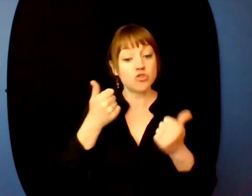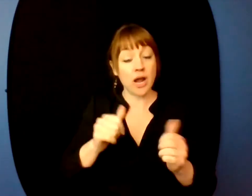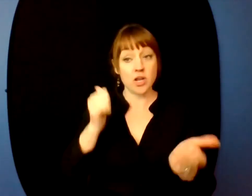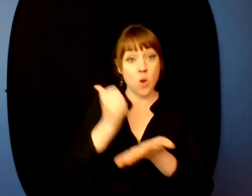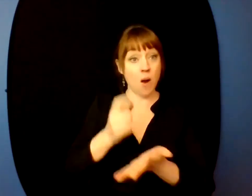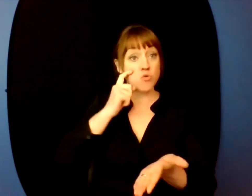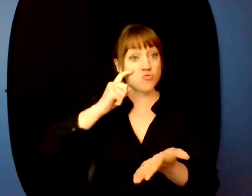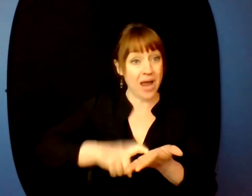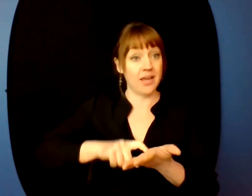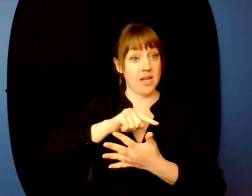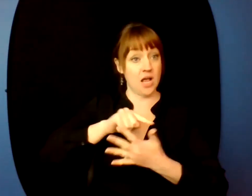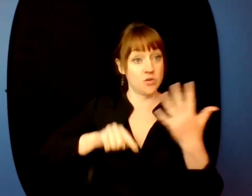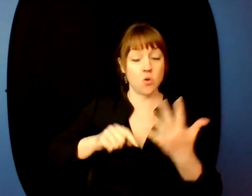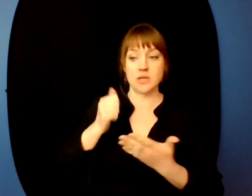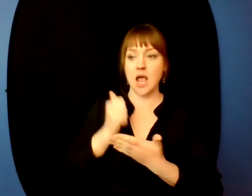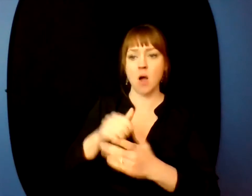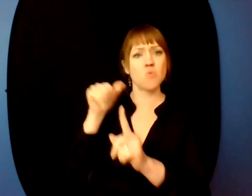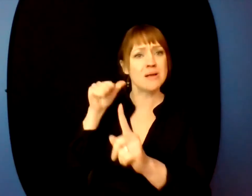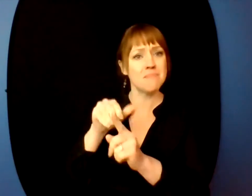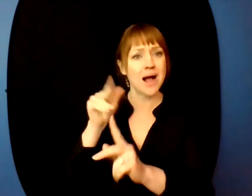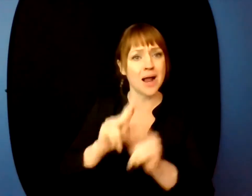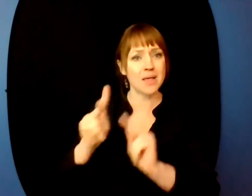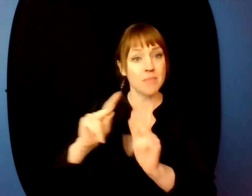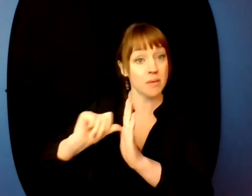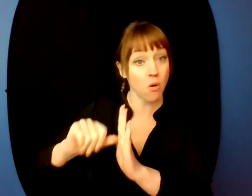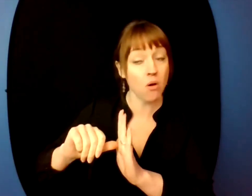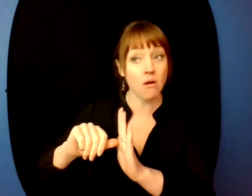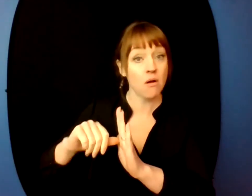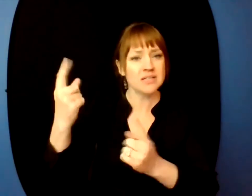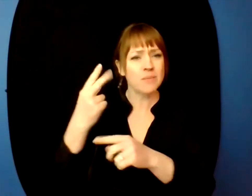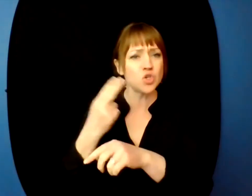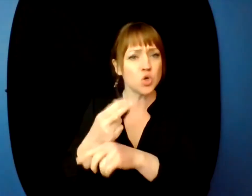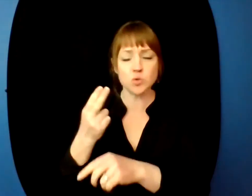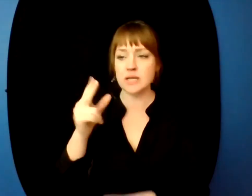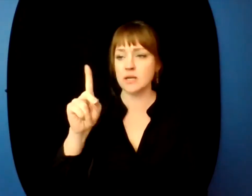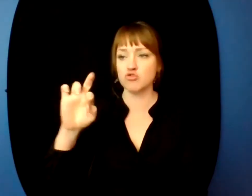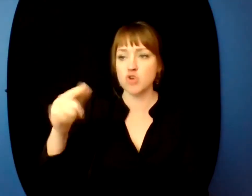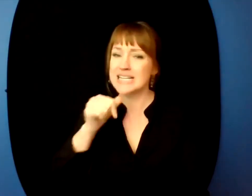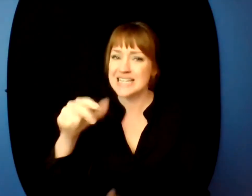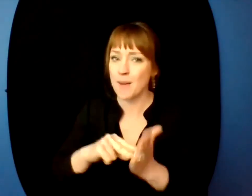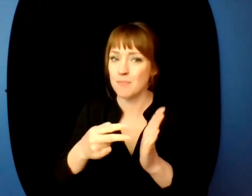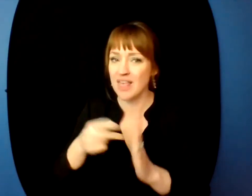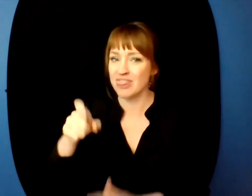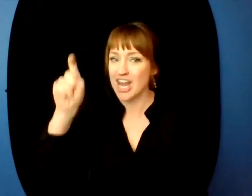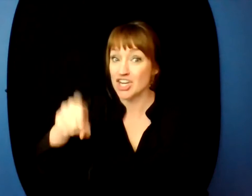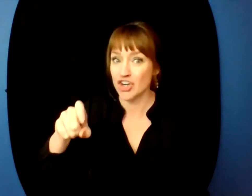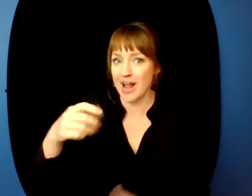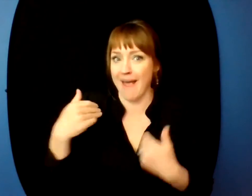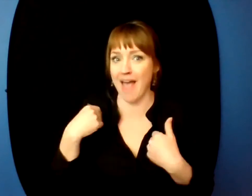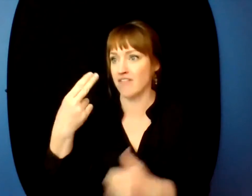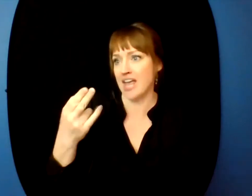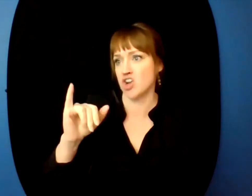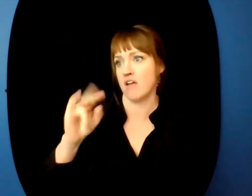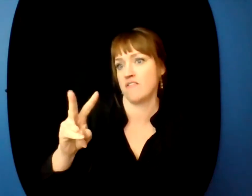recognize those, help remind people that even because somebody's using drugs, it doesn't mean that they deserve HIV,